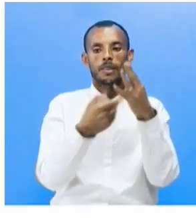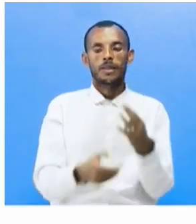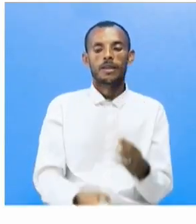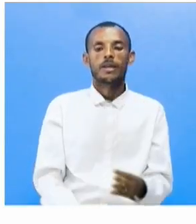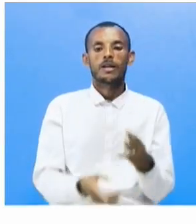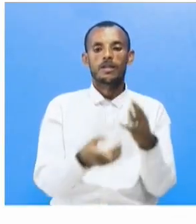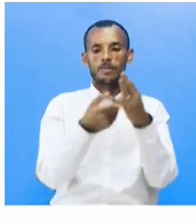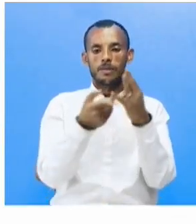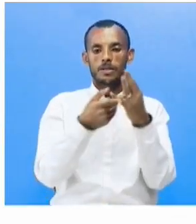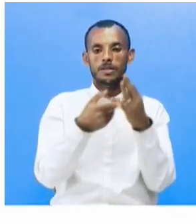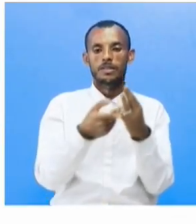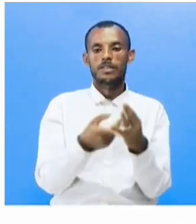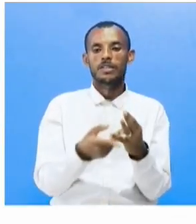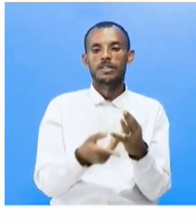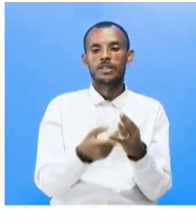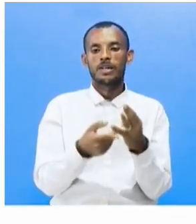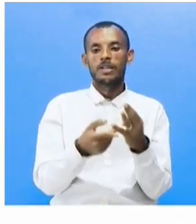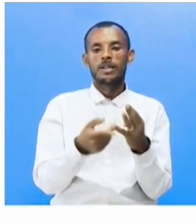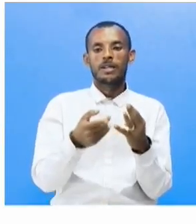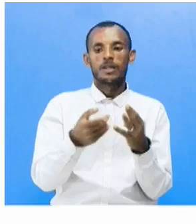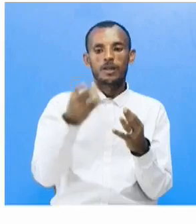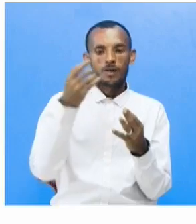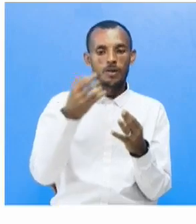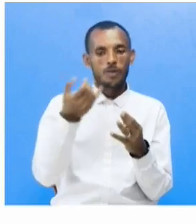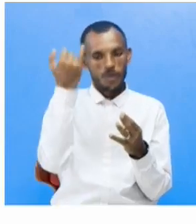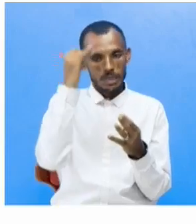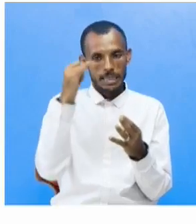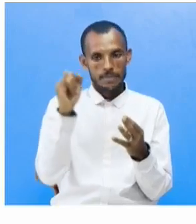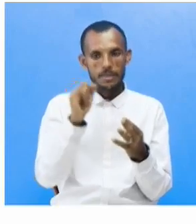concept is this loss.